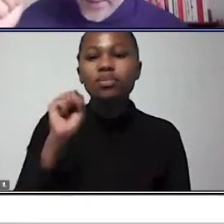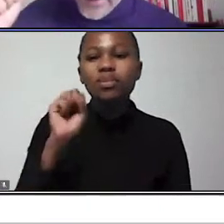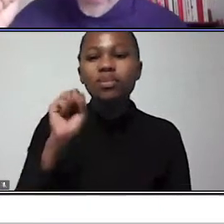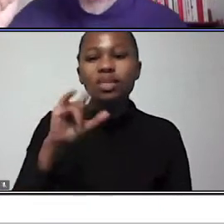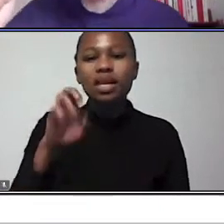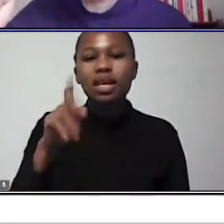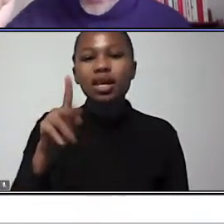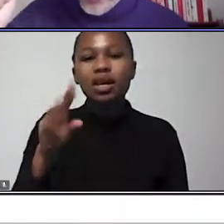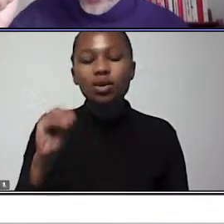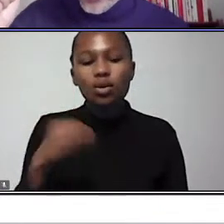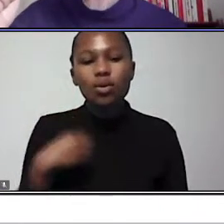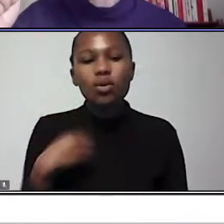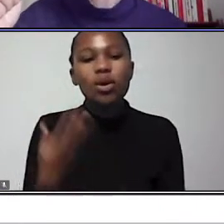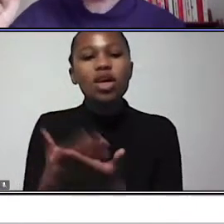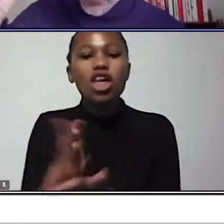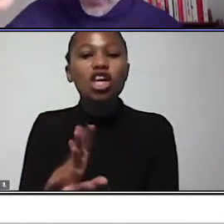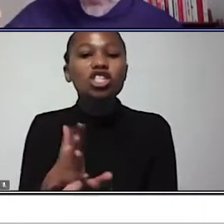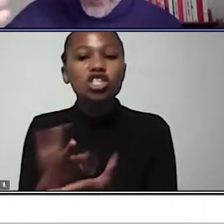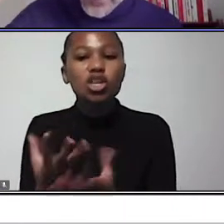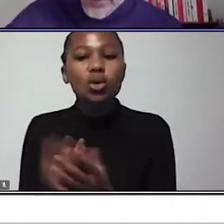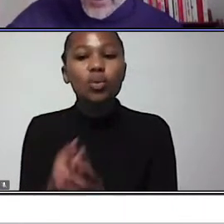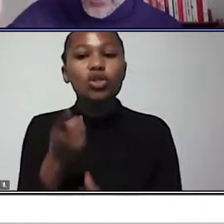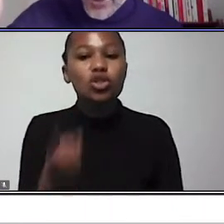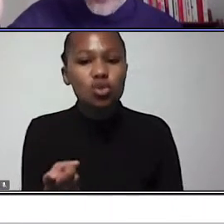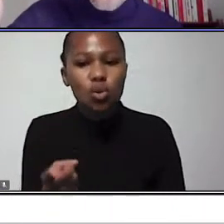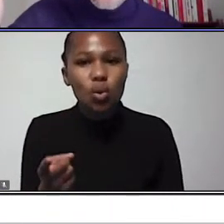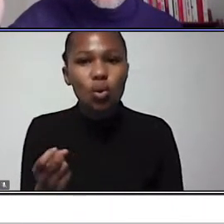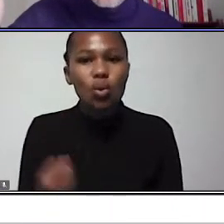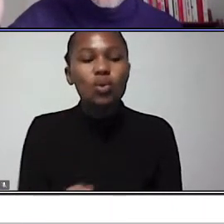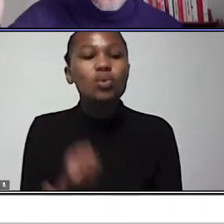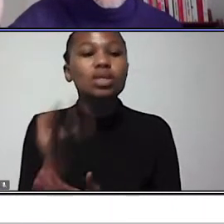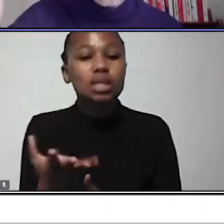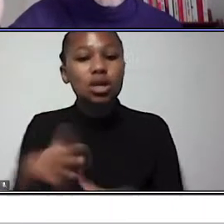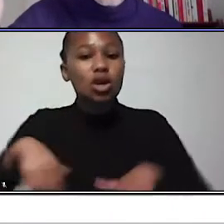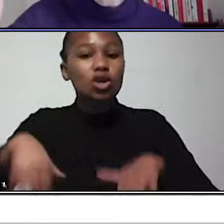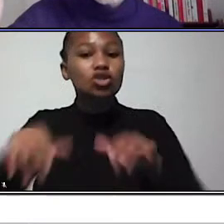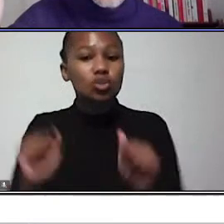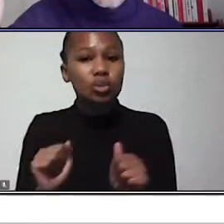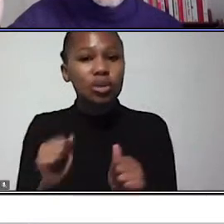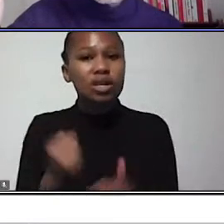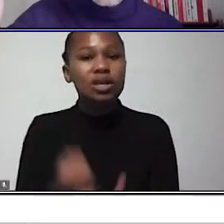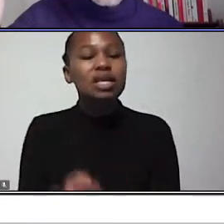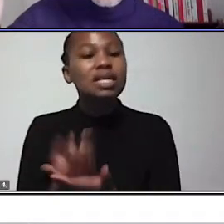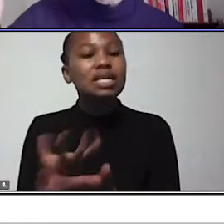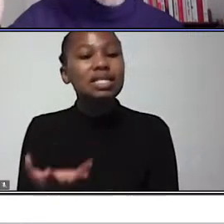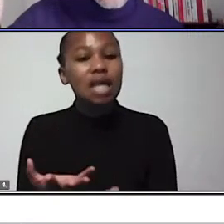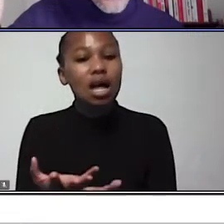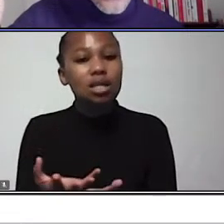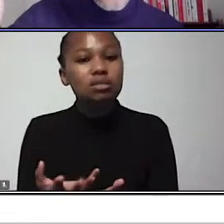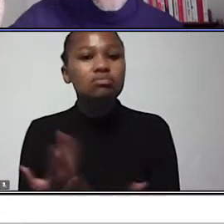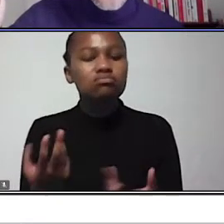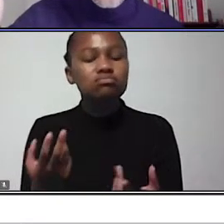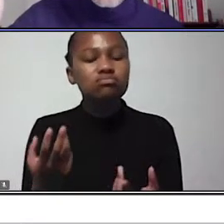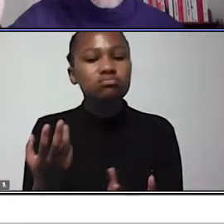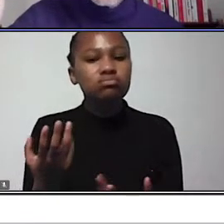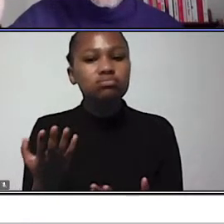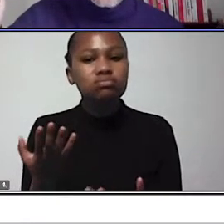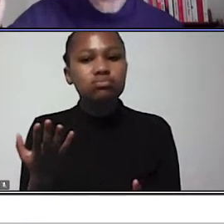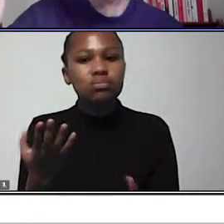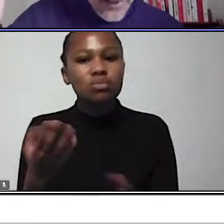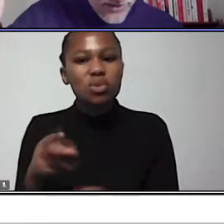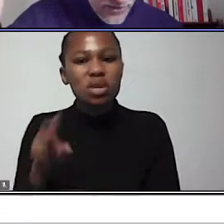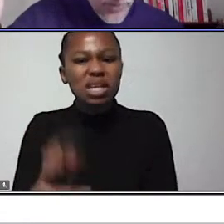we can certainly share with you the results, or in fact, that was the chairperson, the results of the survey. Maybe we can touch on that today, and